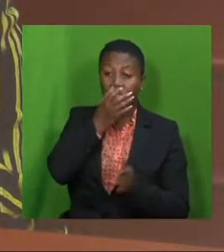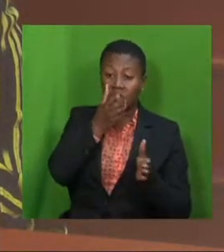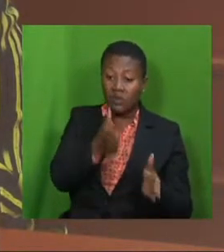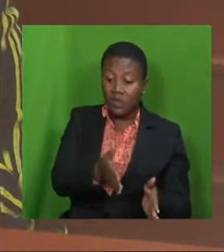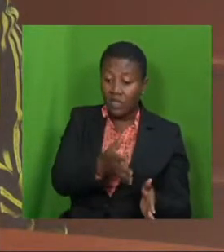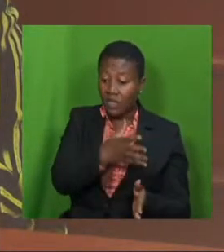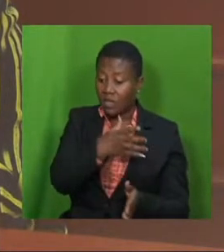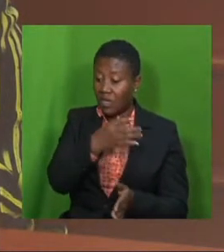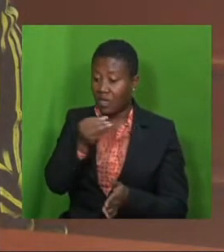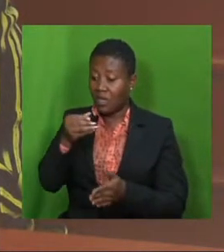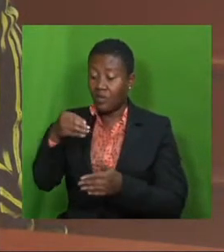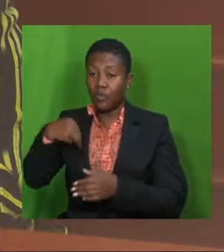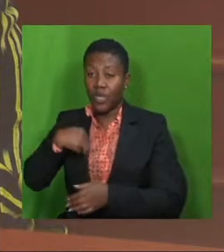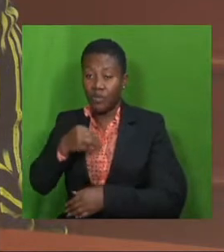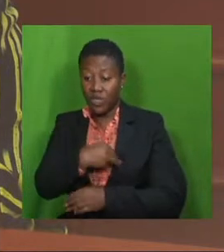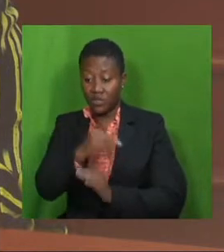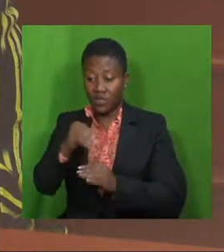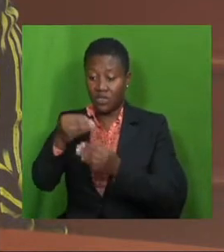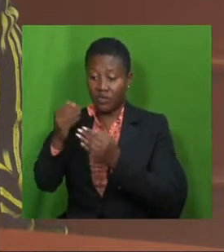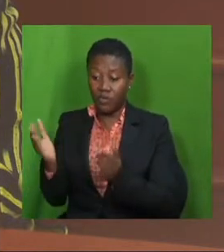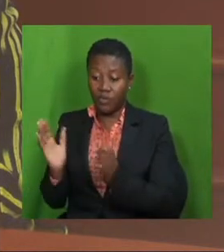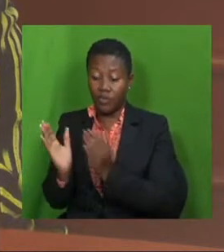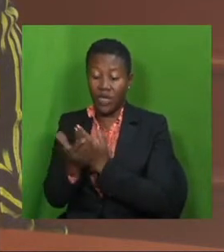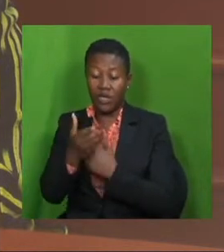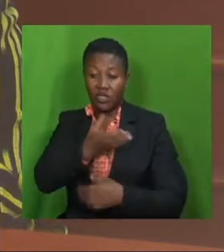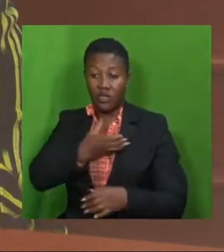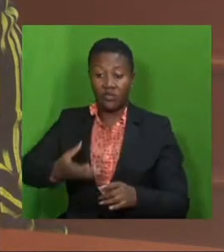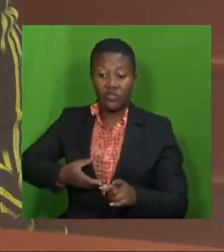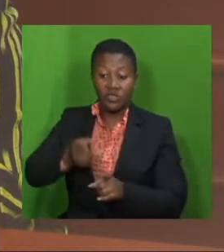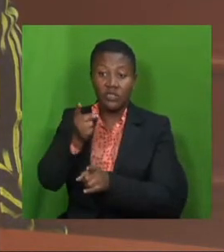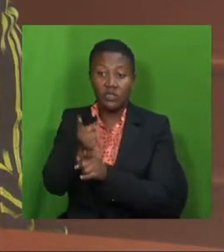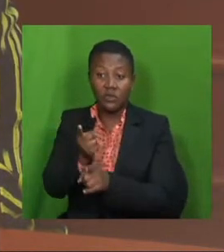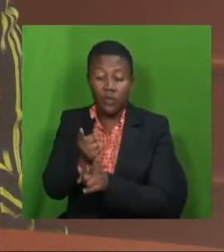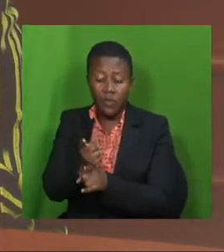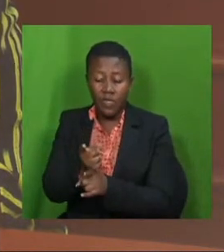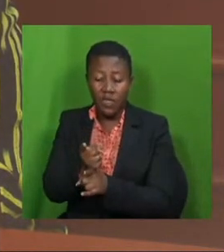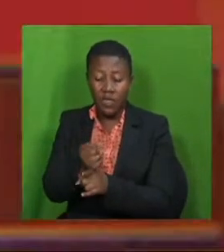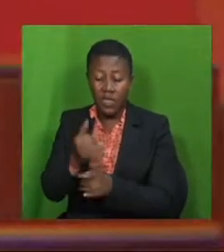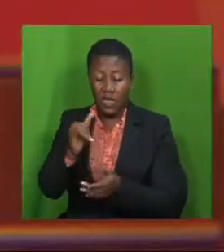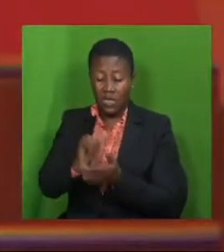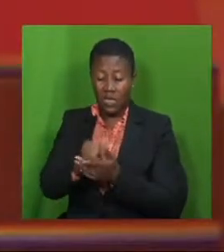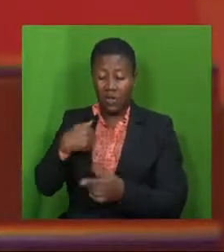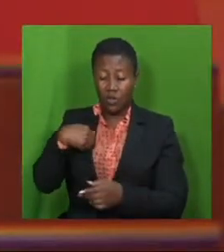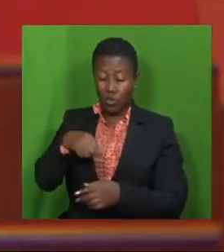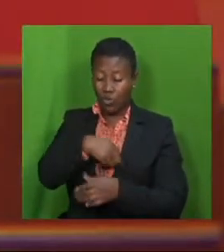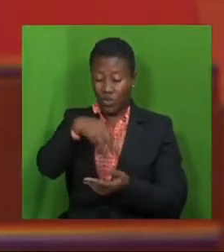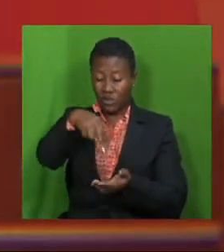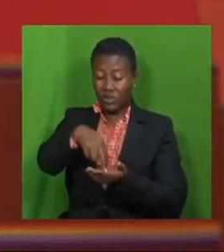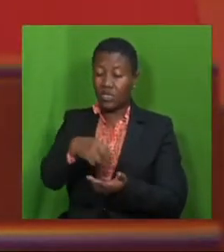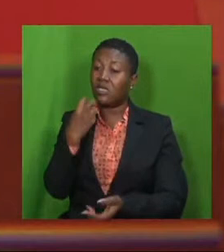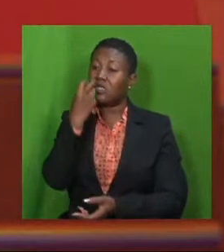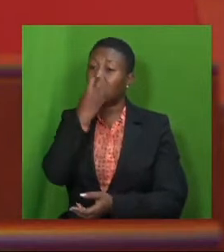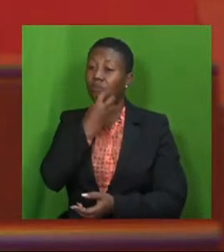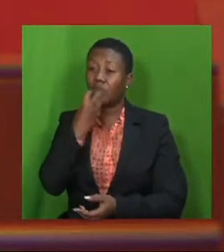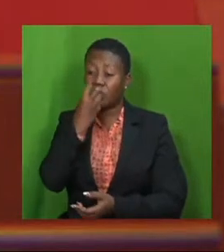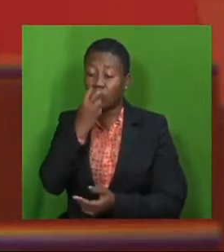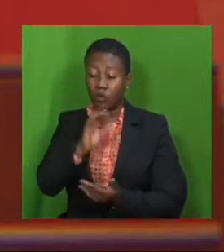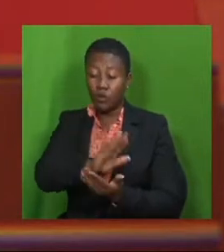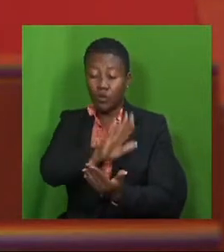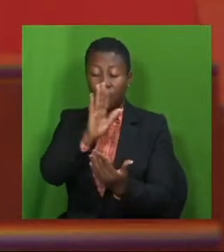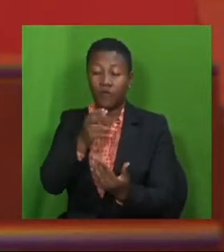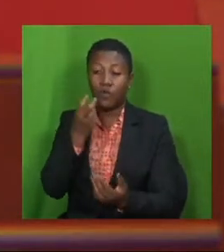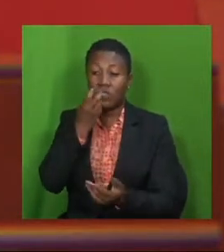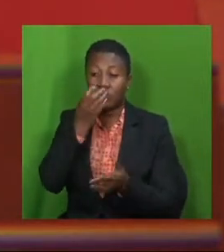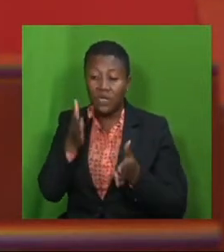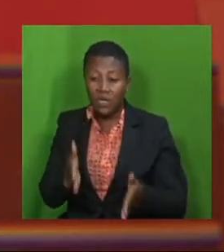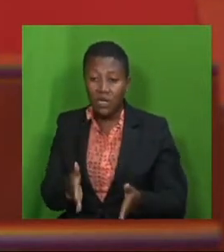the Chief Justice and taken and subscribed before Parliament by the Speaker, Deputy Speakers and members